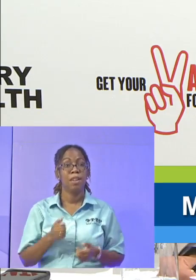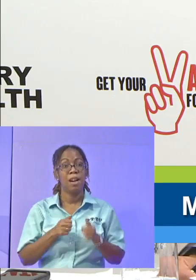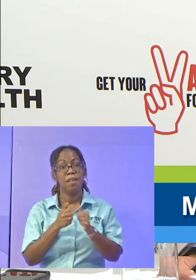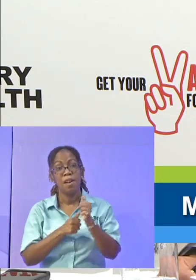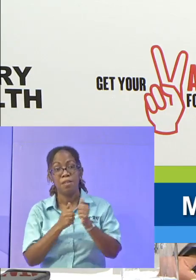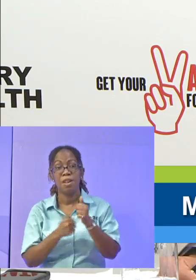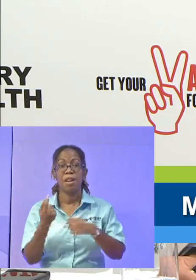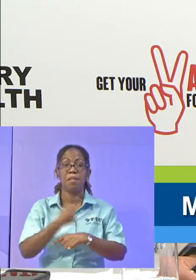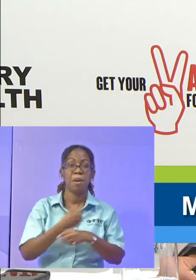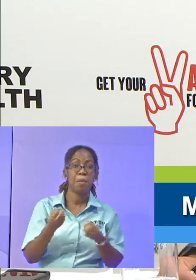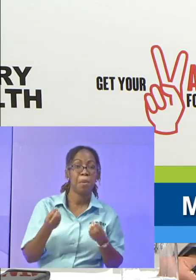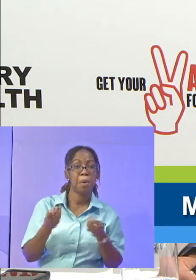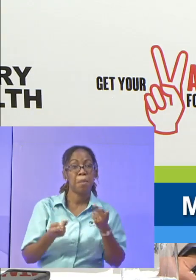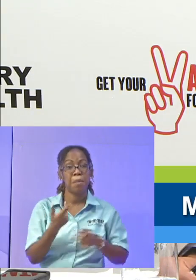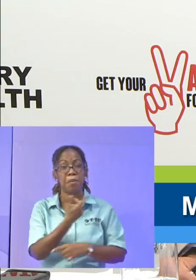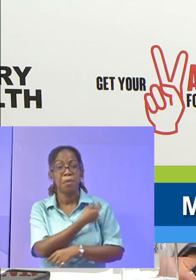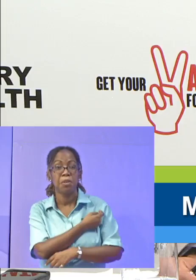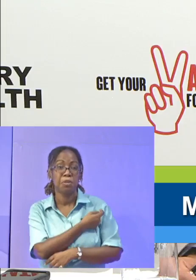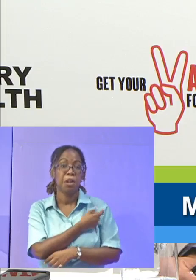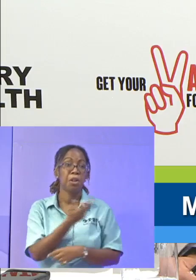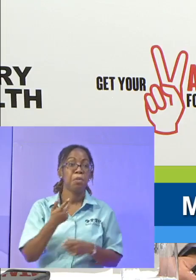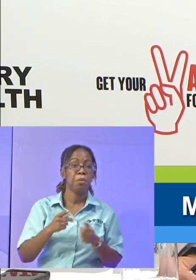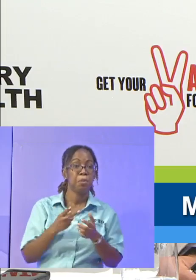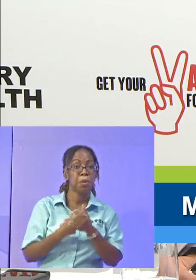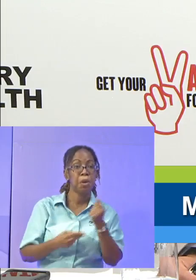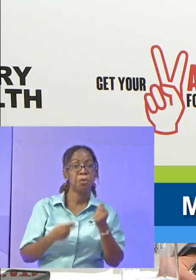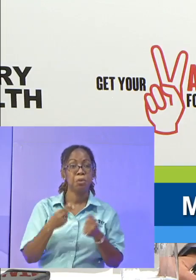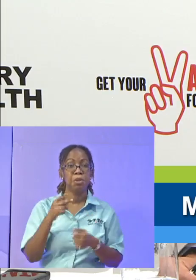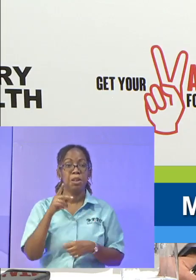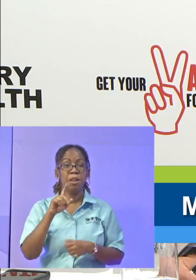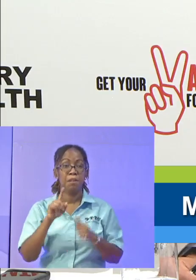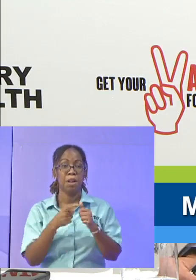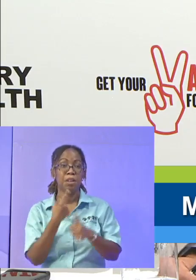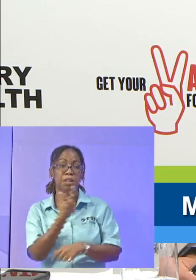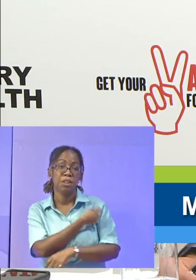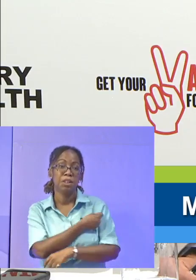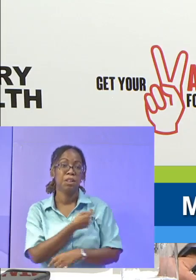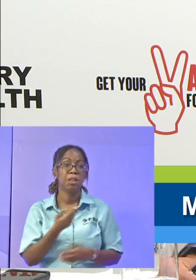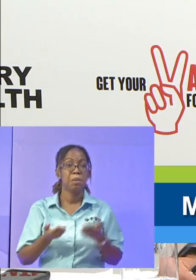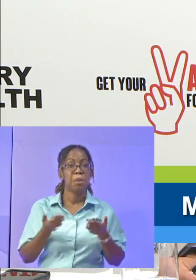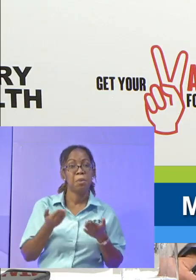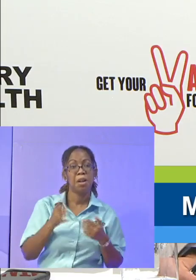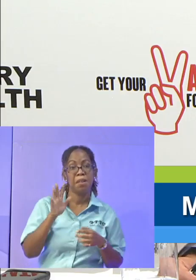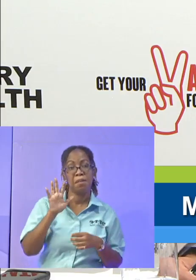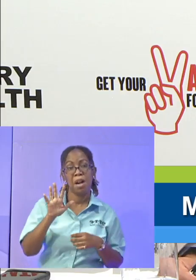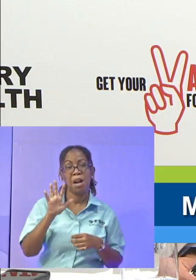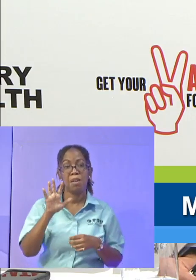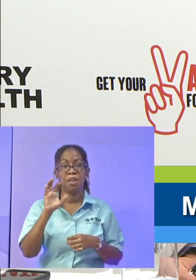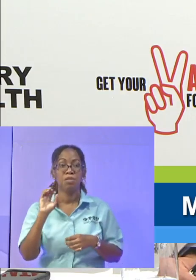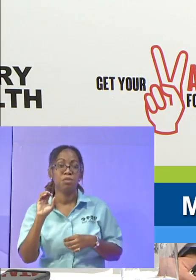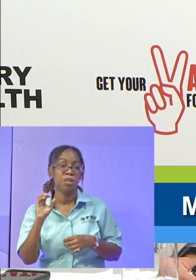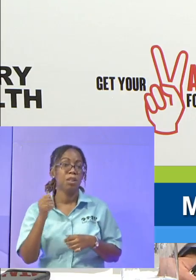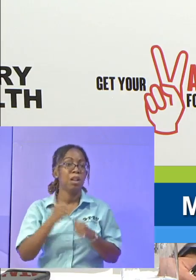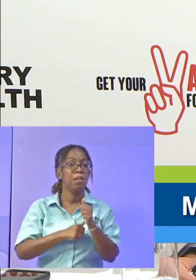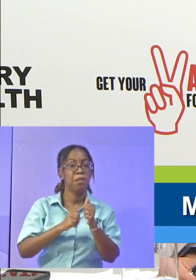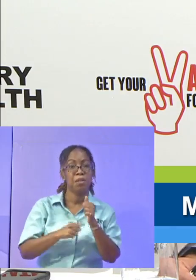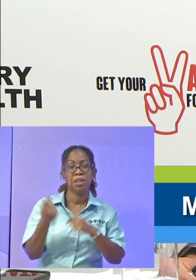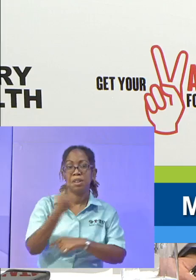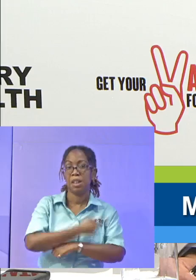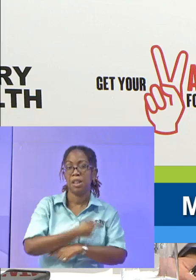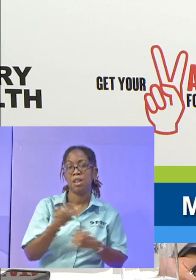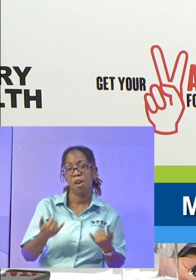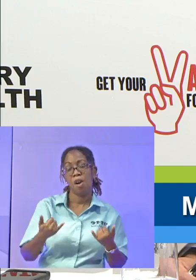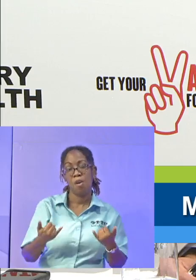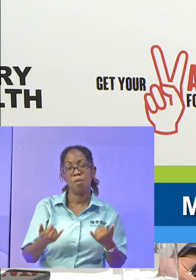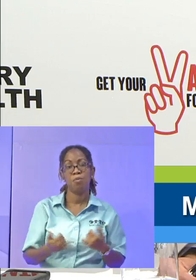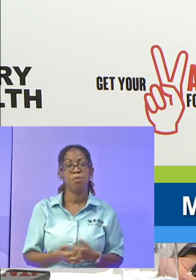vaccines for both first doses and the J&J is roughly about 500 a day. We could do